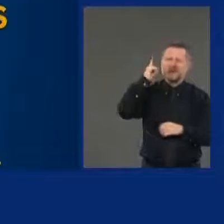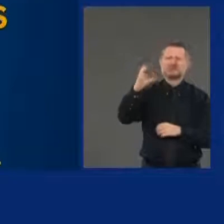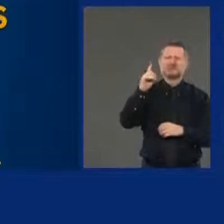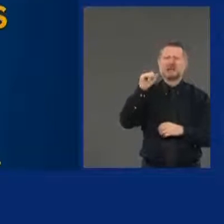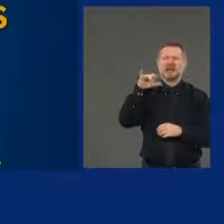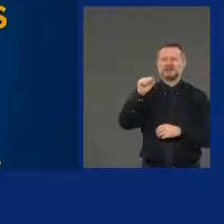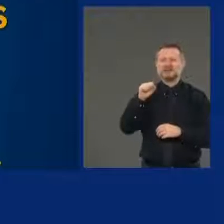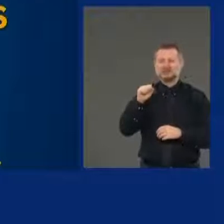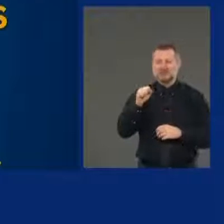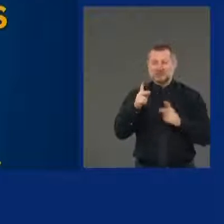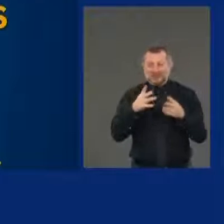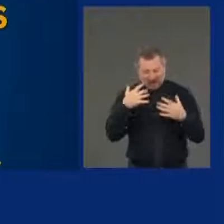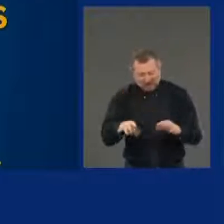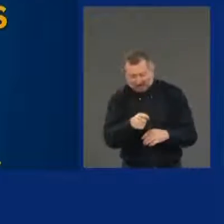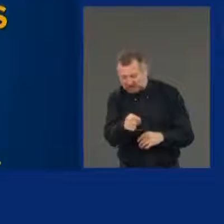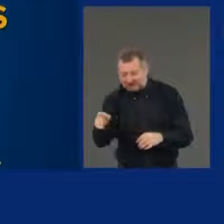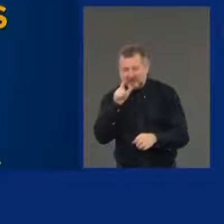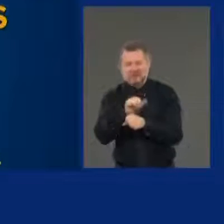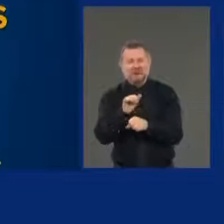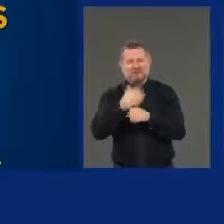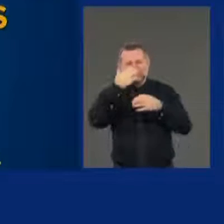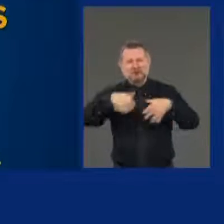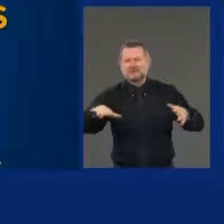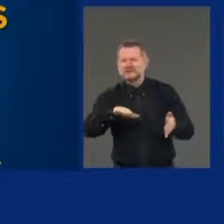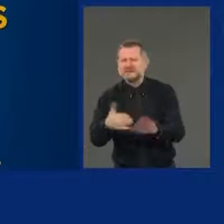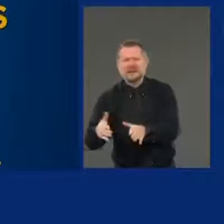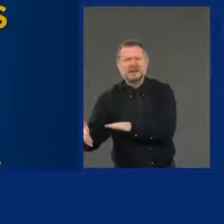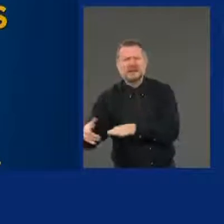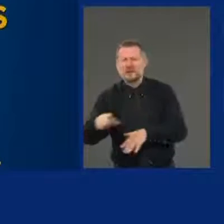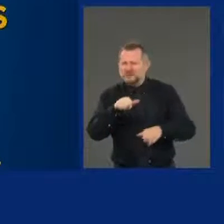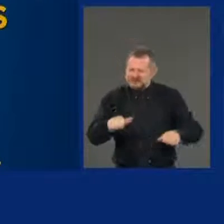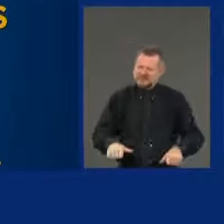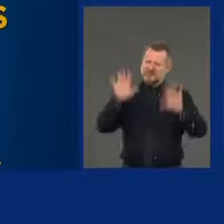died and gave their life